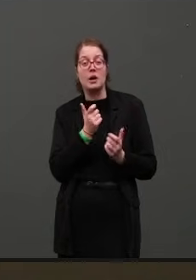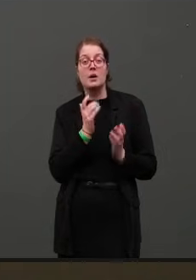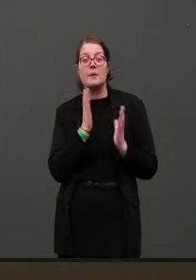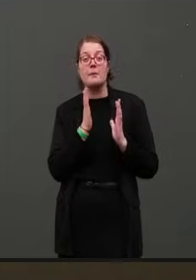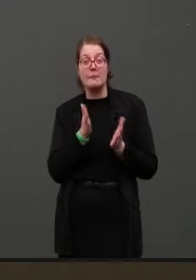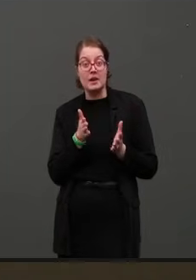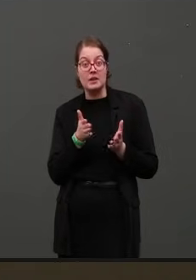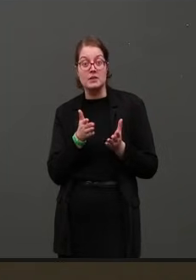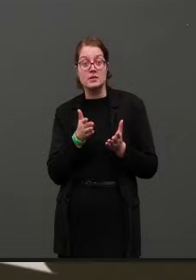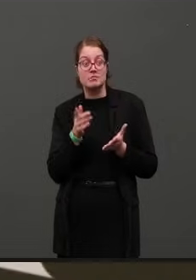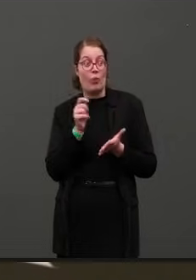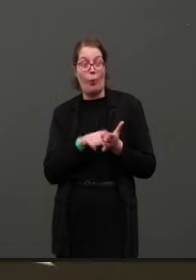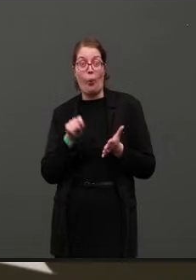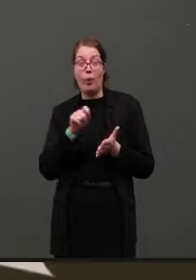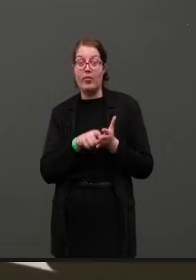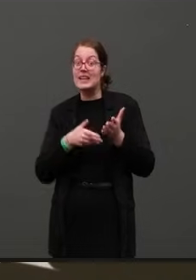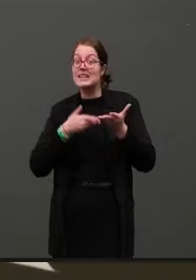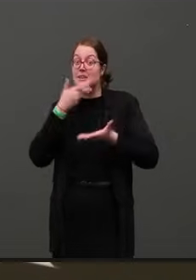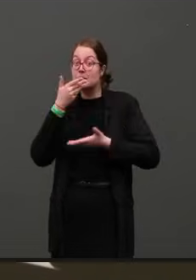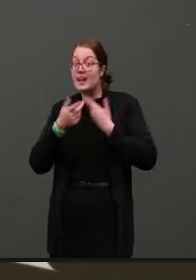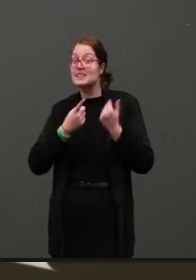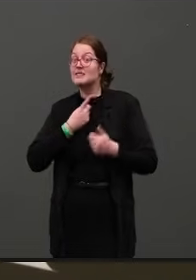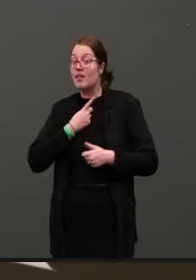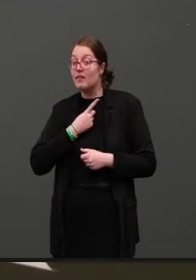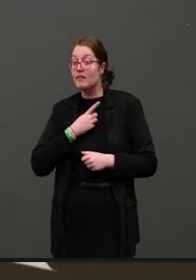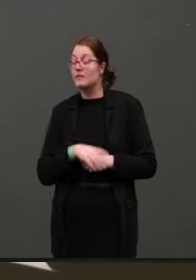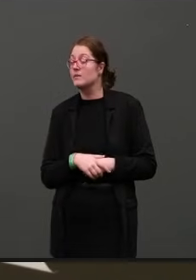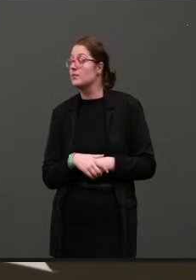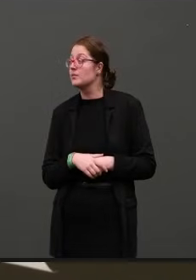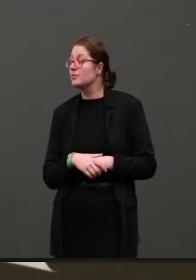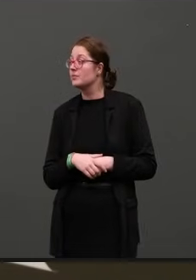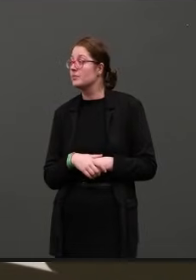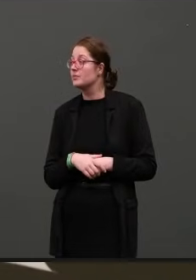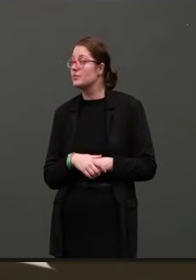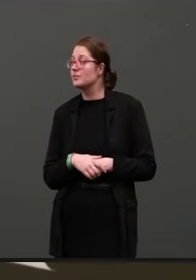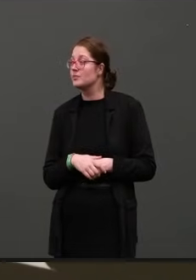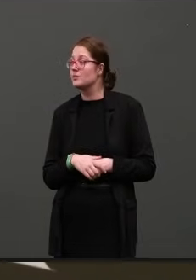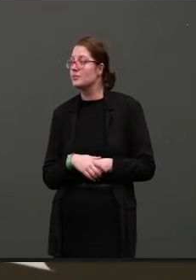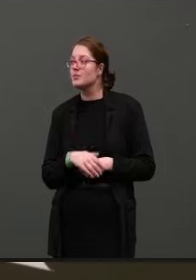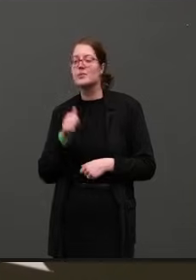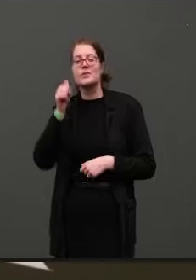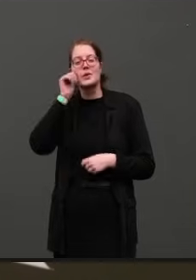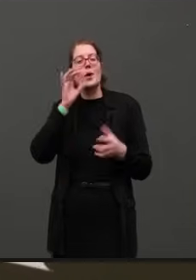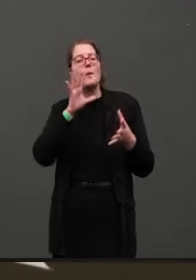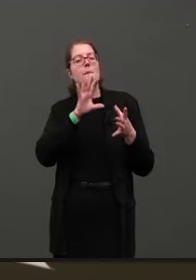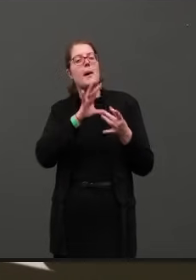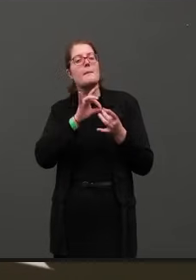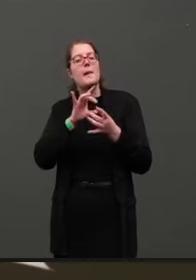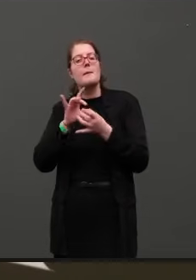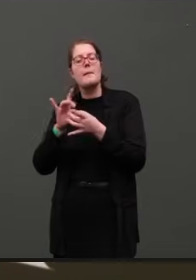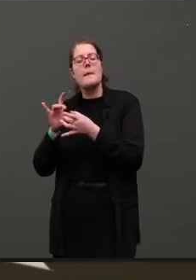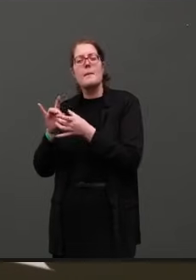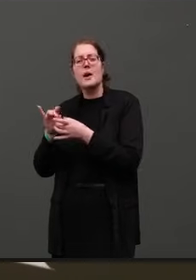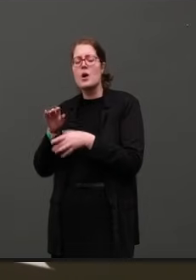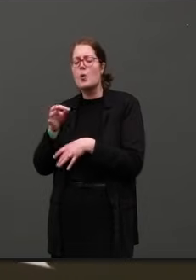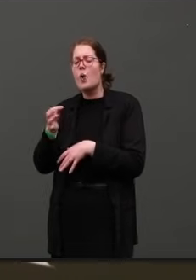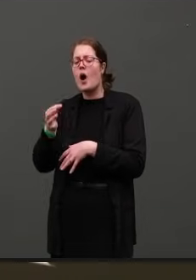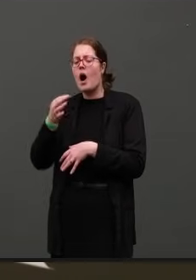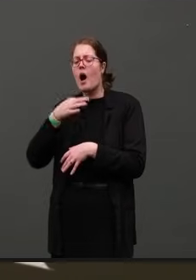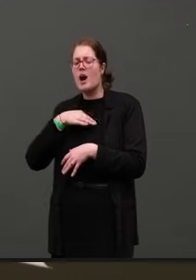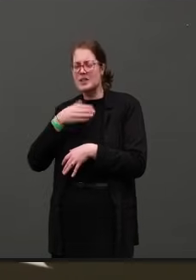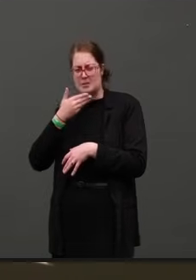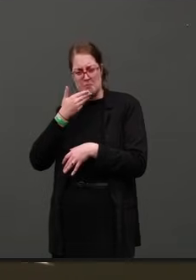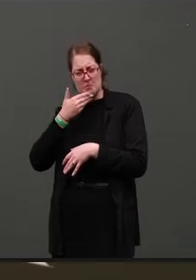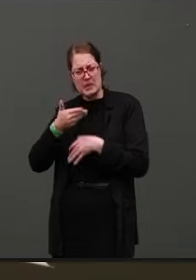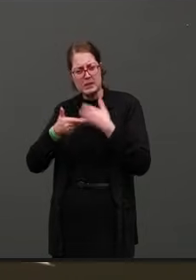it to yourself. If you know the connections, and if someone asked you could explain it to them, sometimes that's enough.